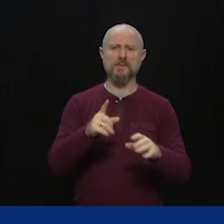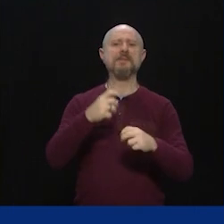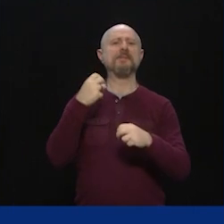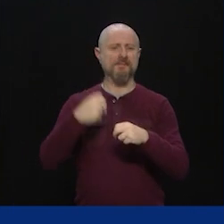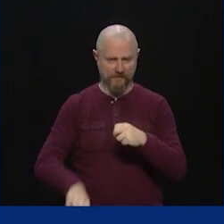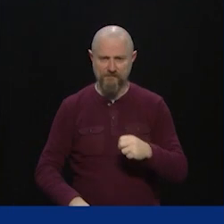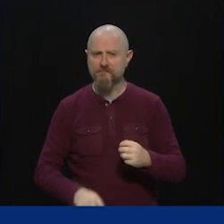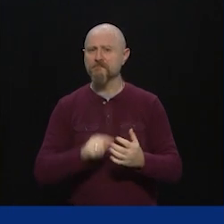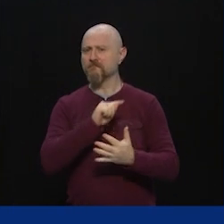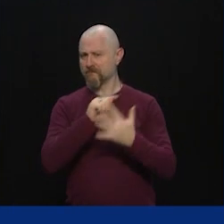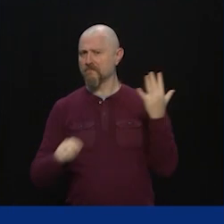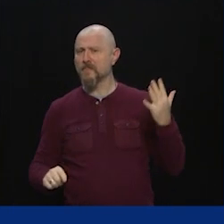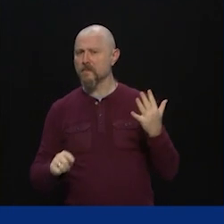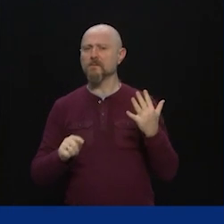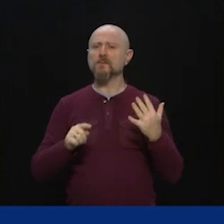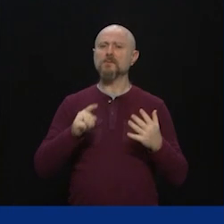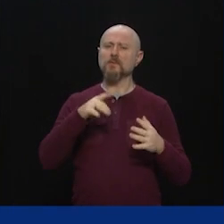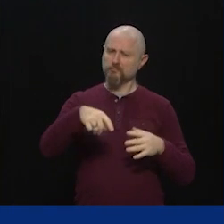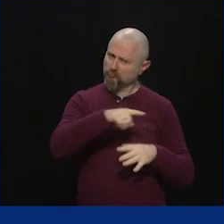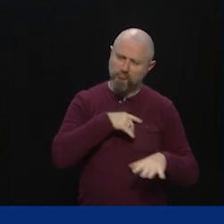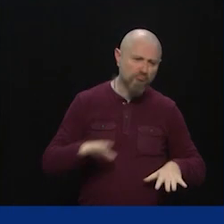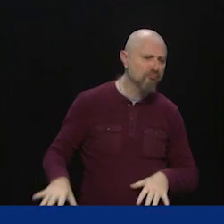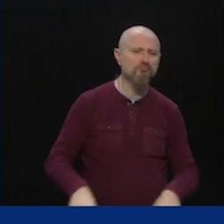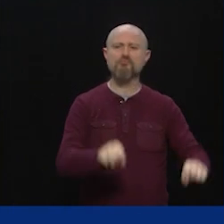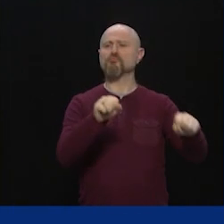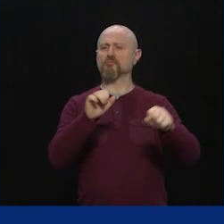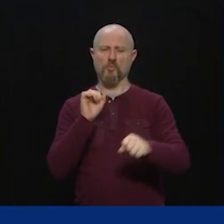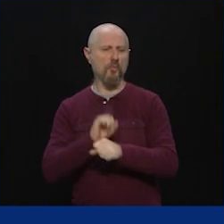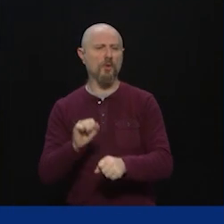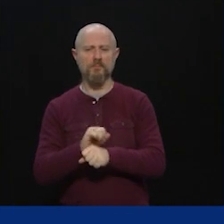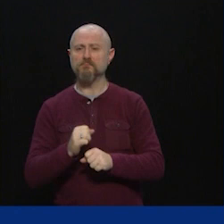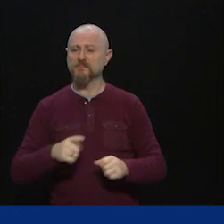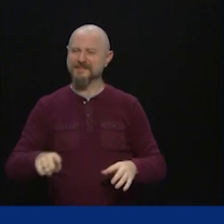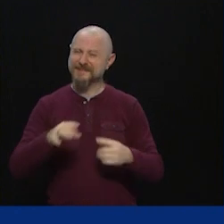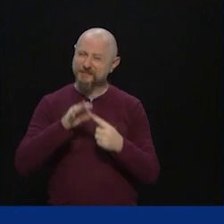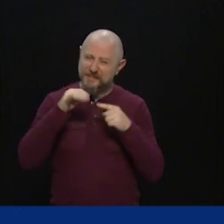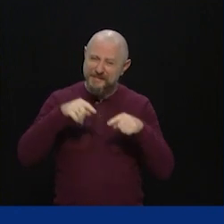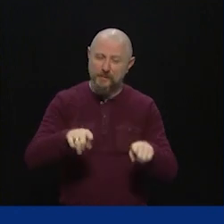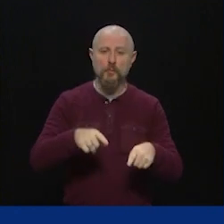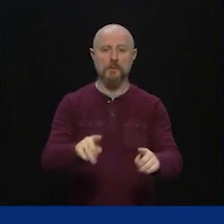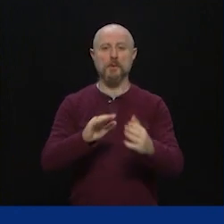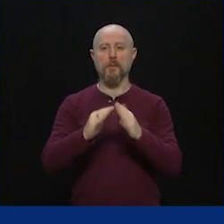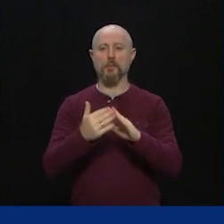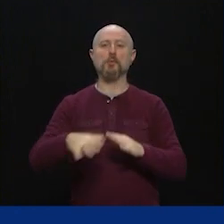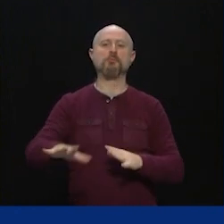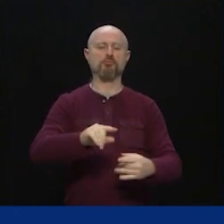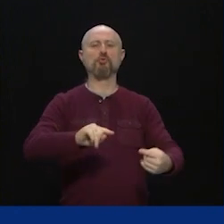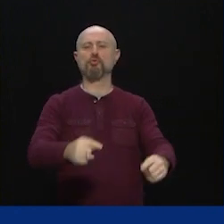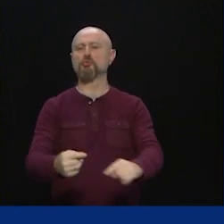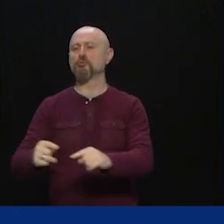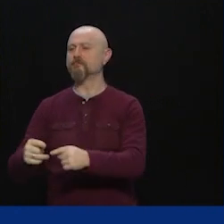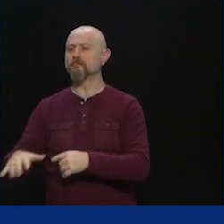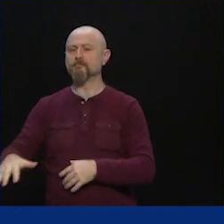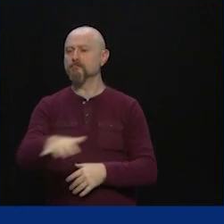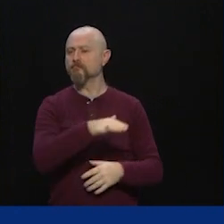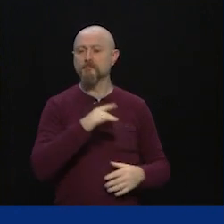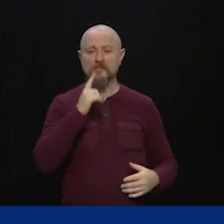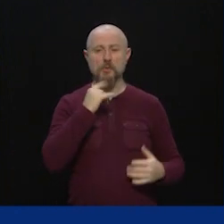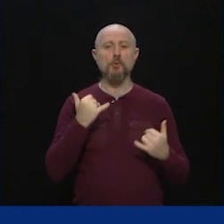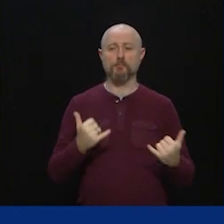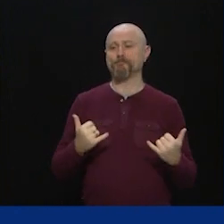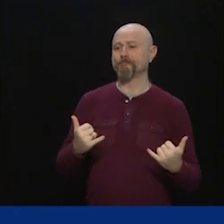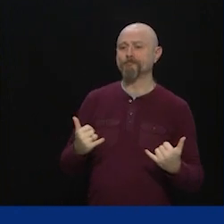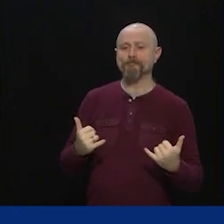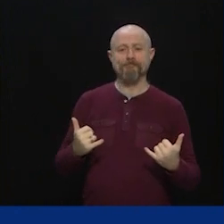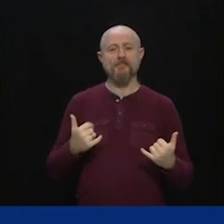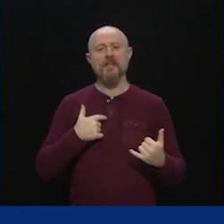deeply are hurting. Our communities are hurting right now, and you are great advocates and champions to make sure we bring the resources to the people you represent,